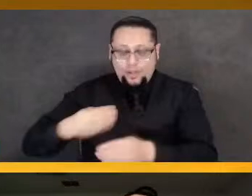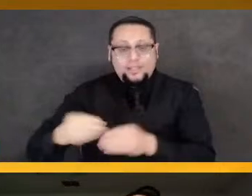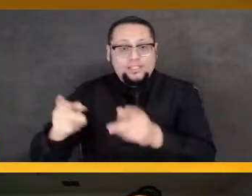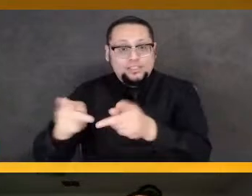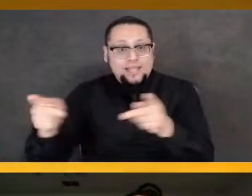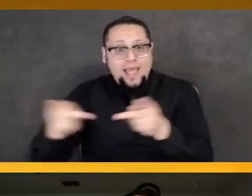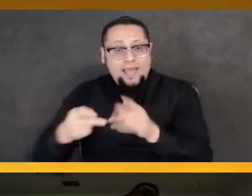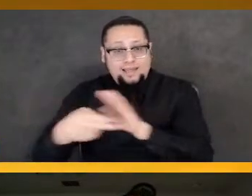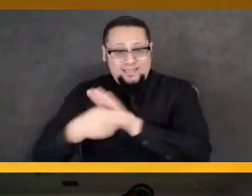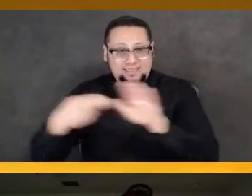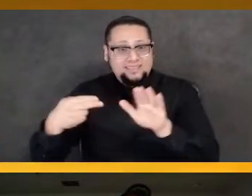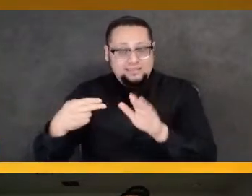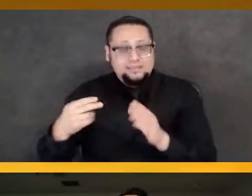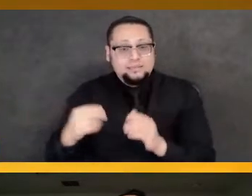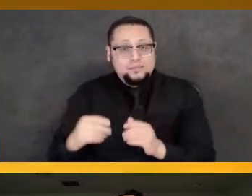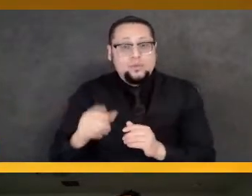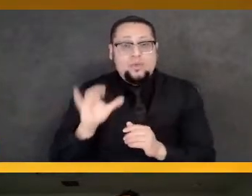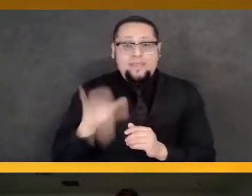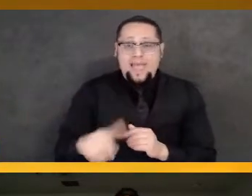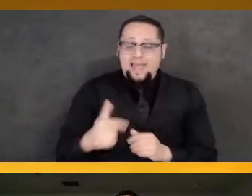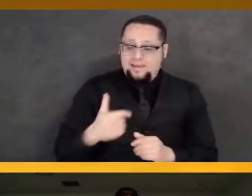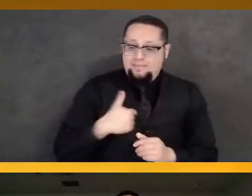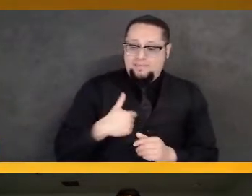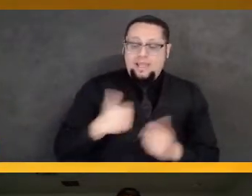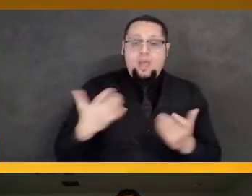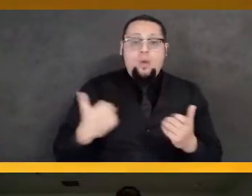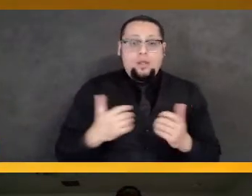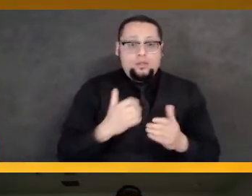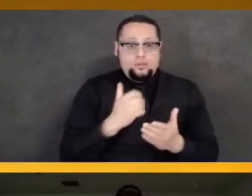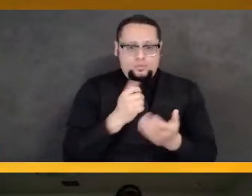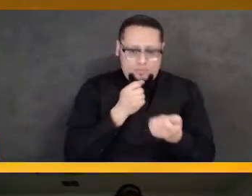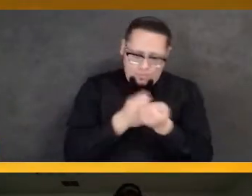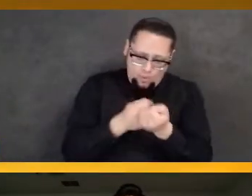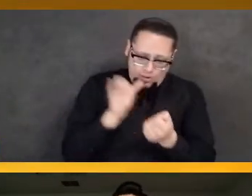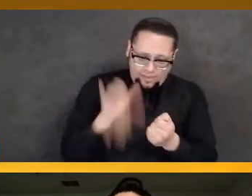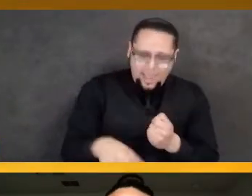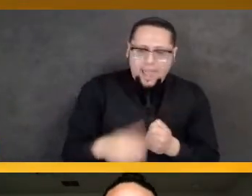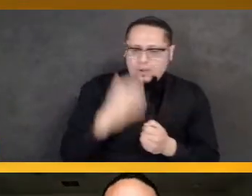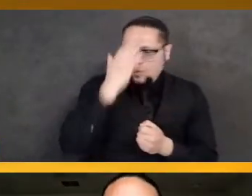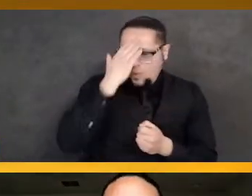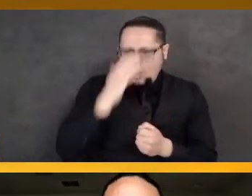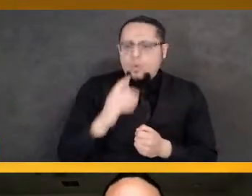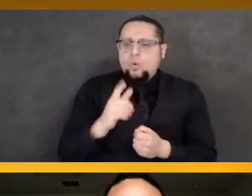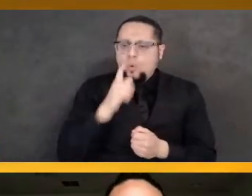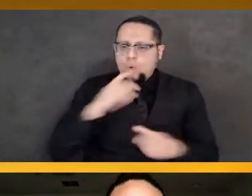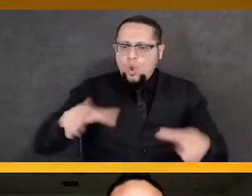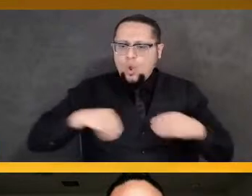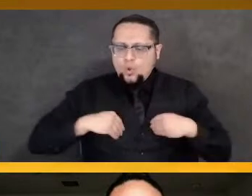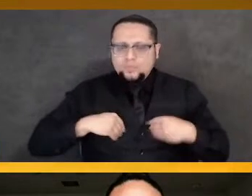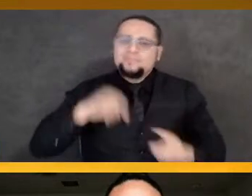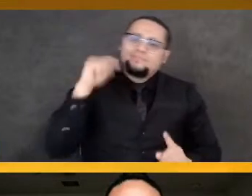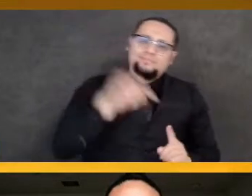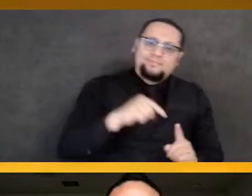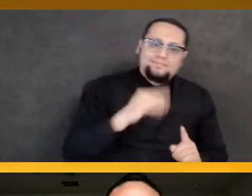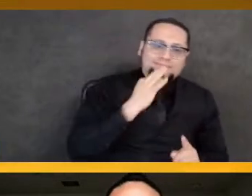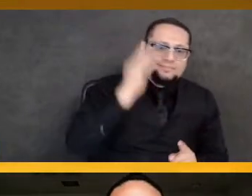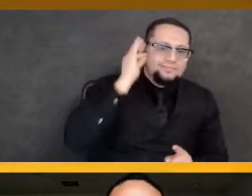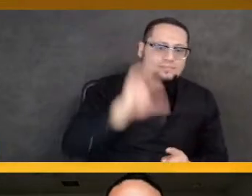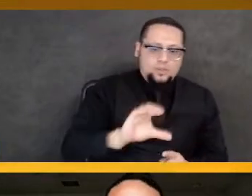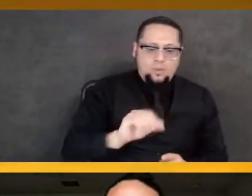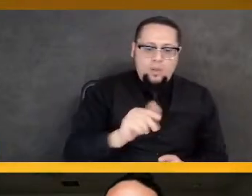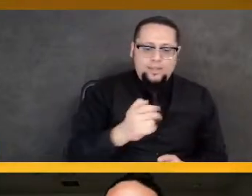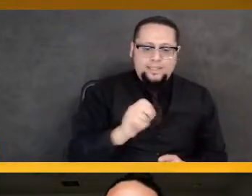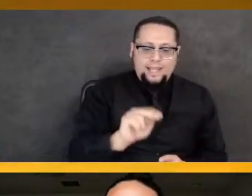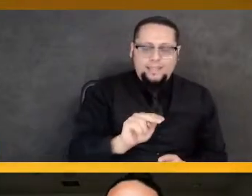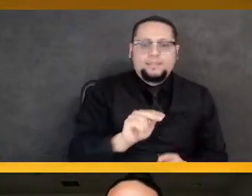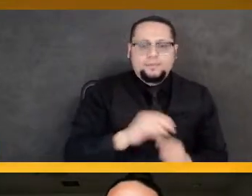that's one area that I really would like to be developed in those terms. Thank you. Gregory, I'm going to go ahead and pass